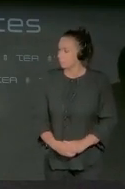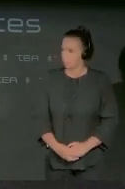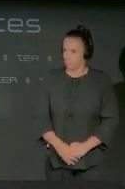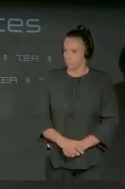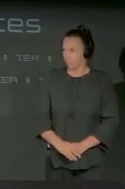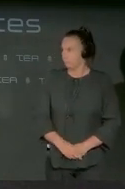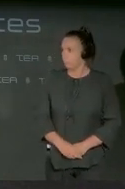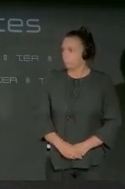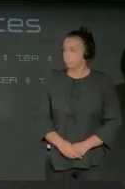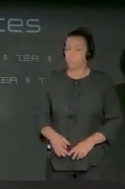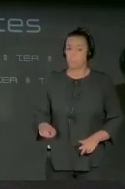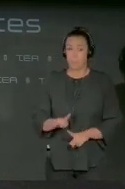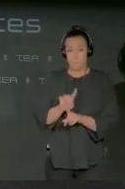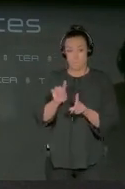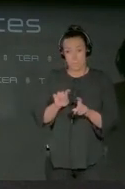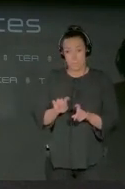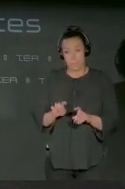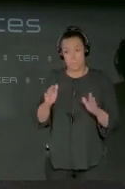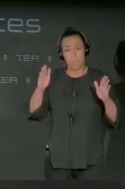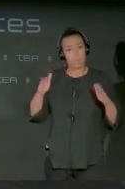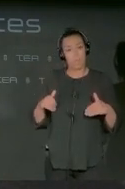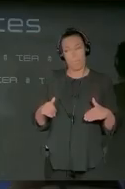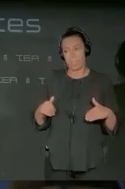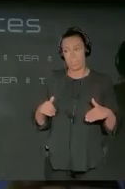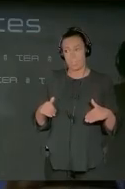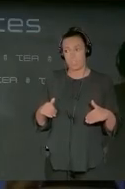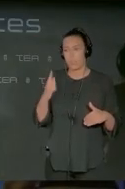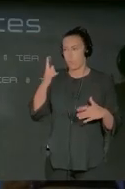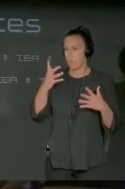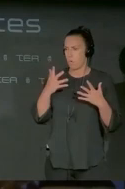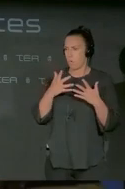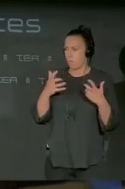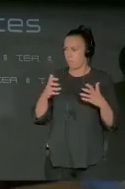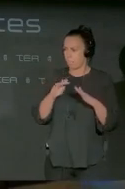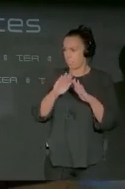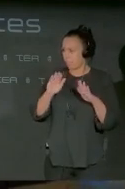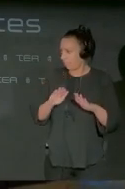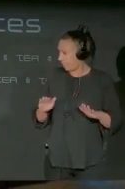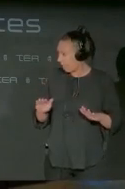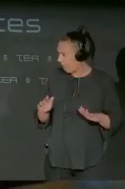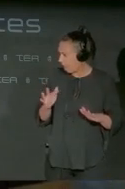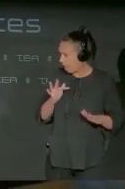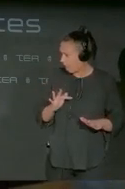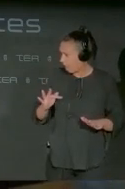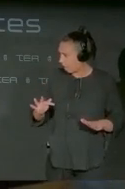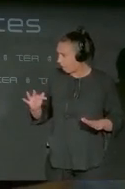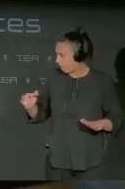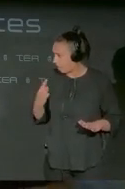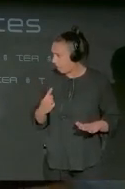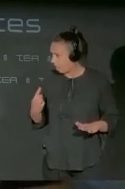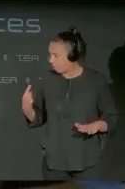Pues si no hay preguntas del público, una frase final de cada uno para acabar.